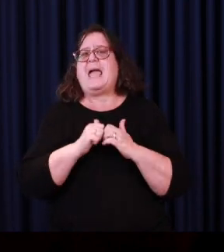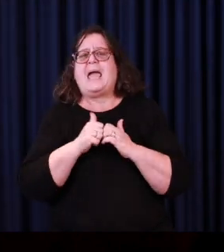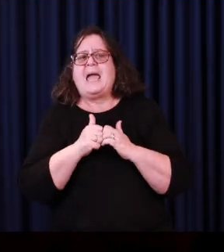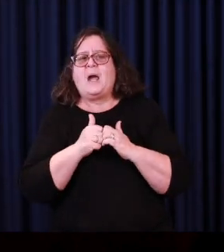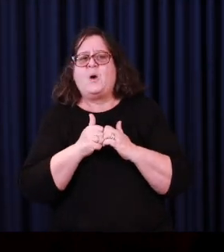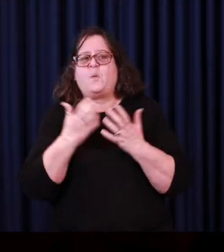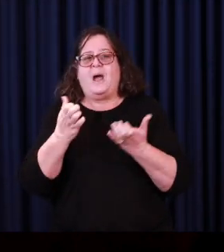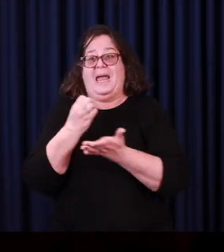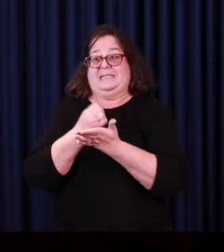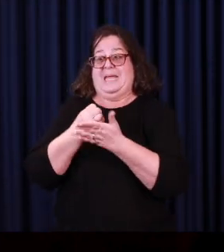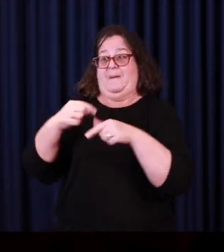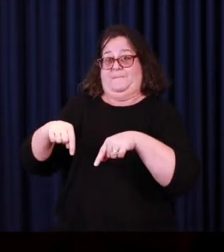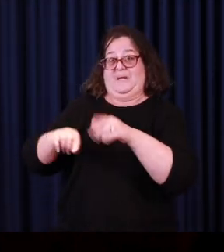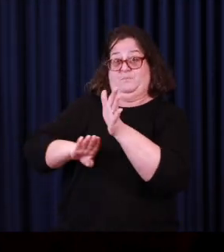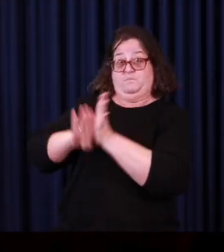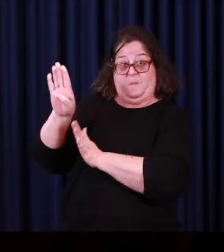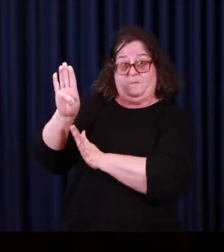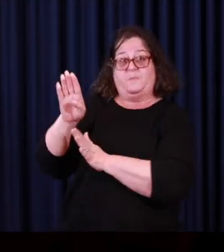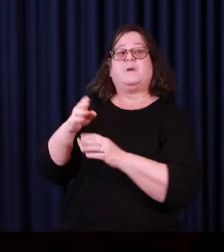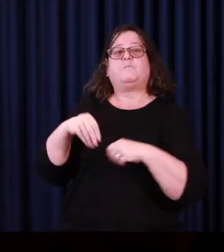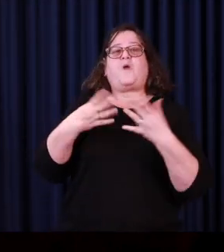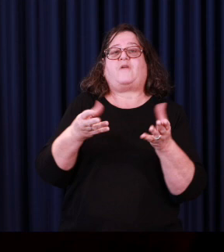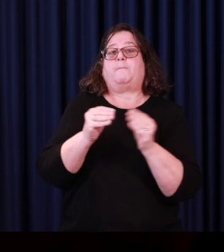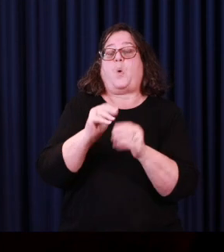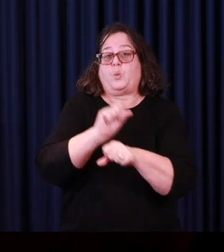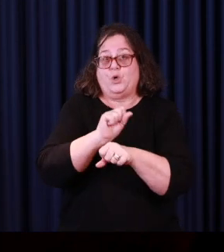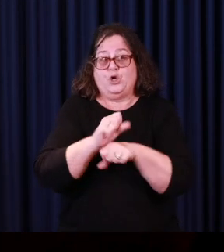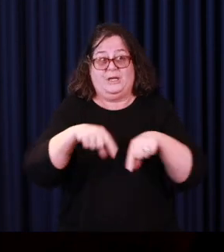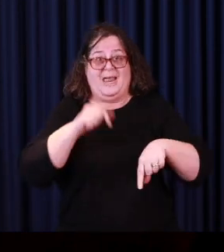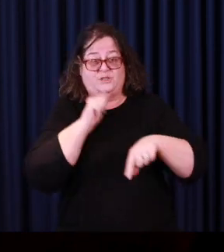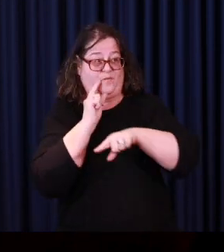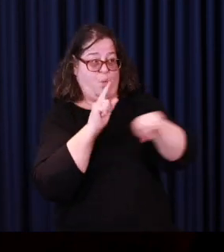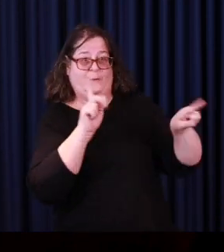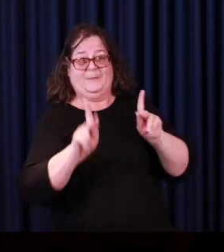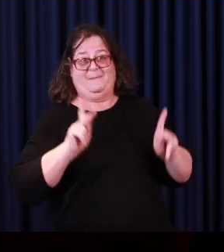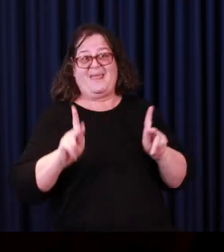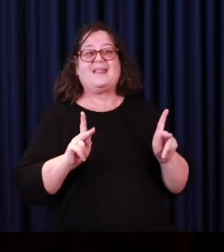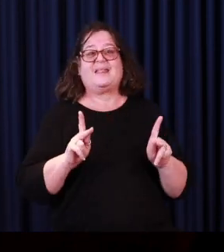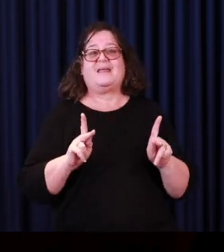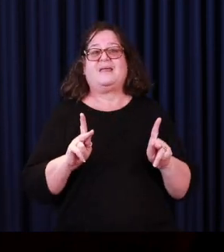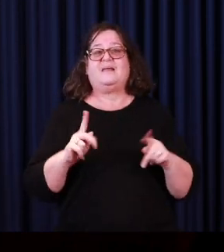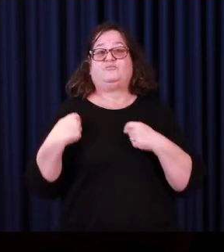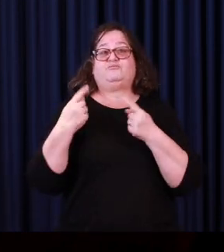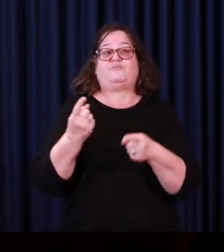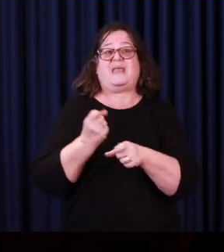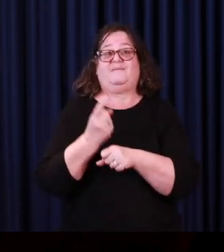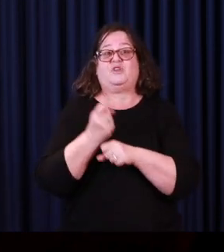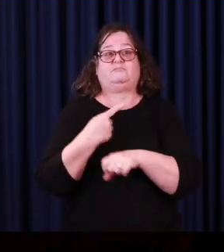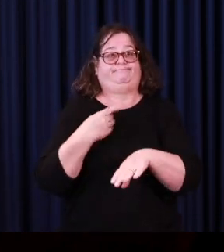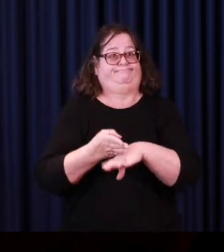more jobs. Every year I've been governor, we've improved income taxes in